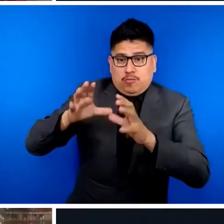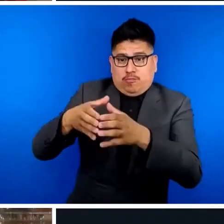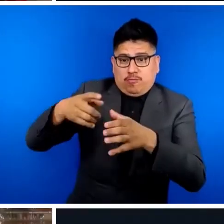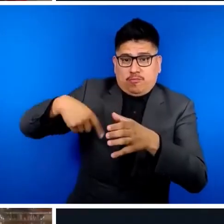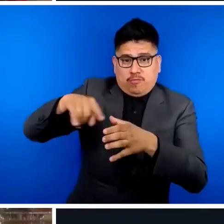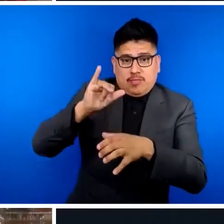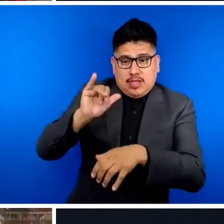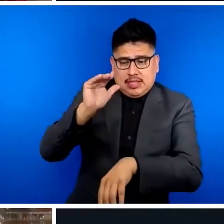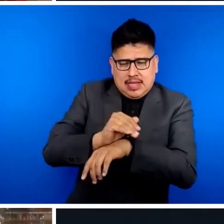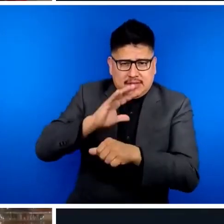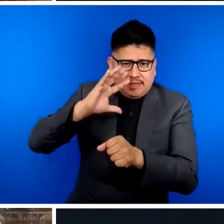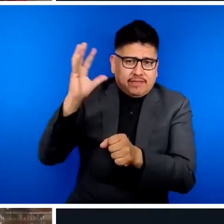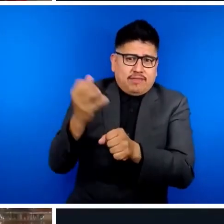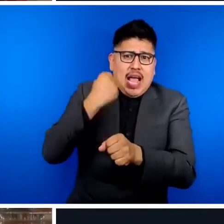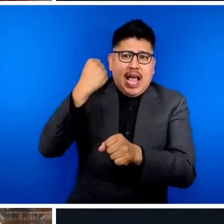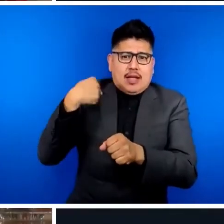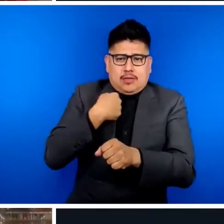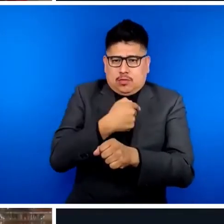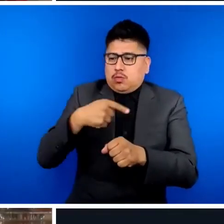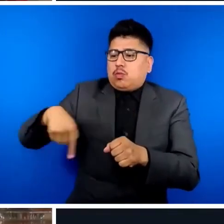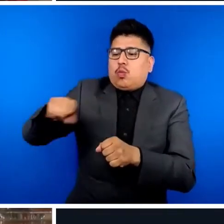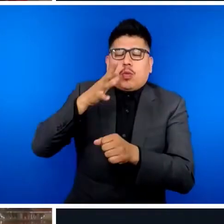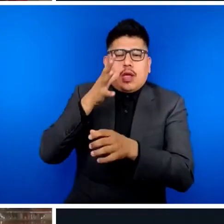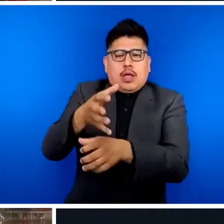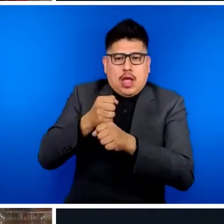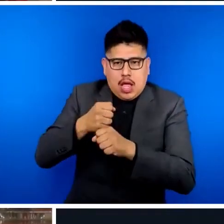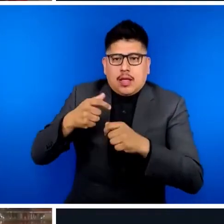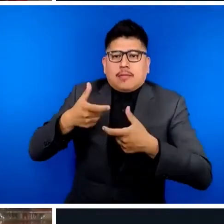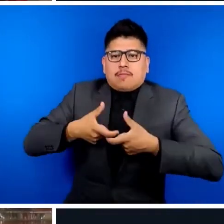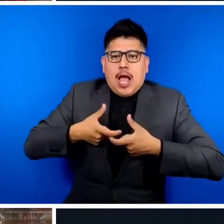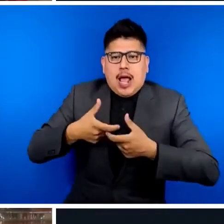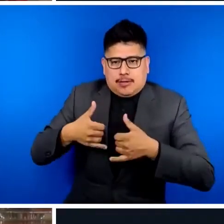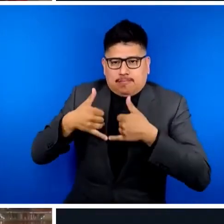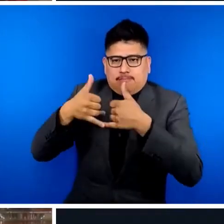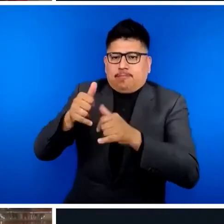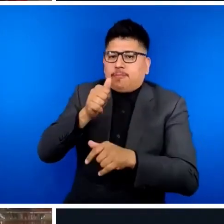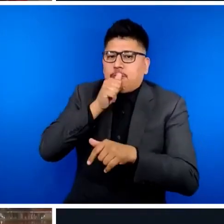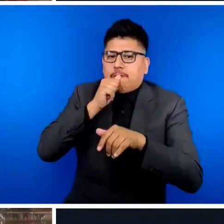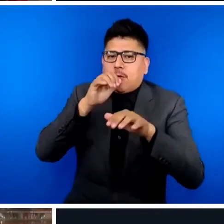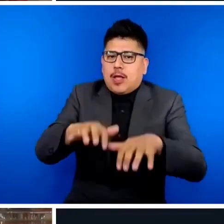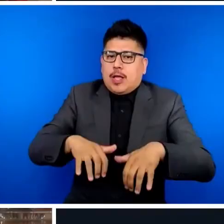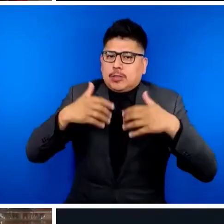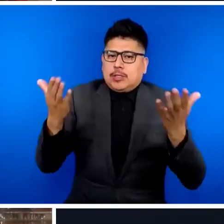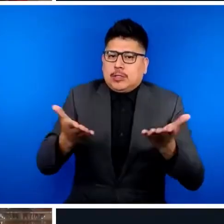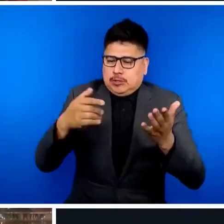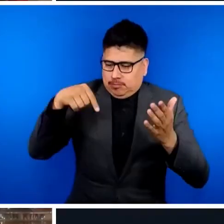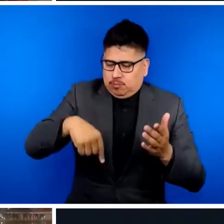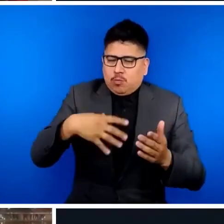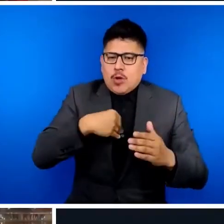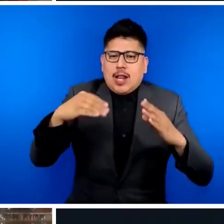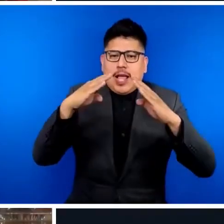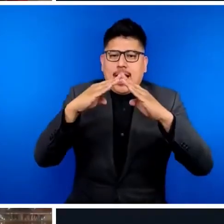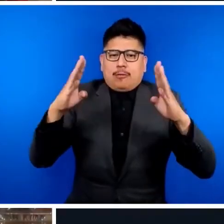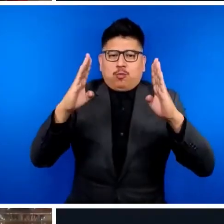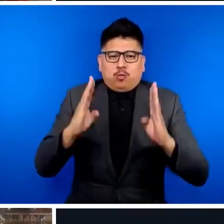also be receiving medals at a private ceremony that will soon be held at the White House, and Eric will be